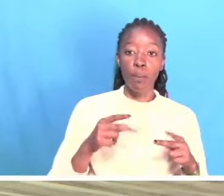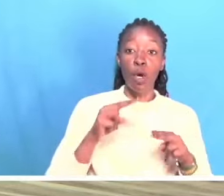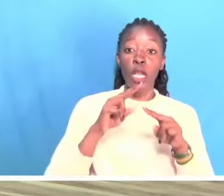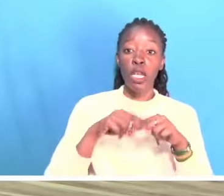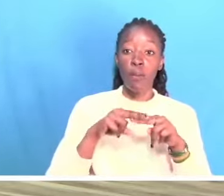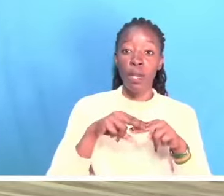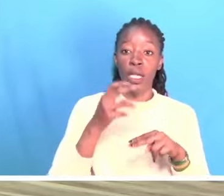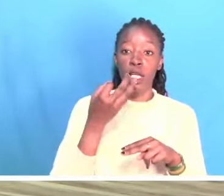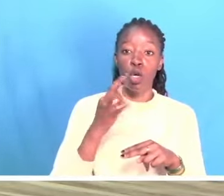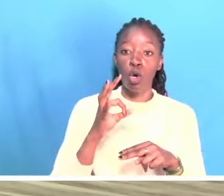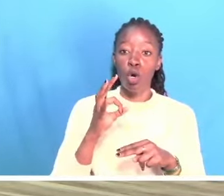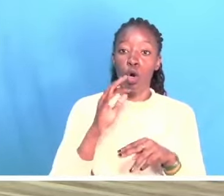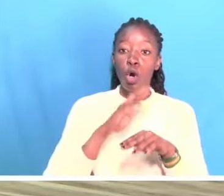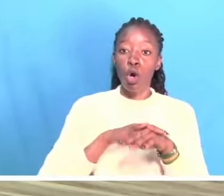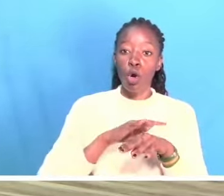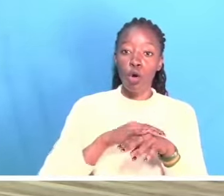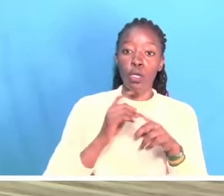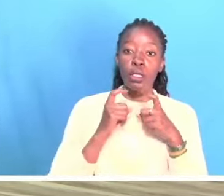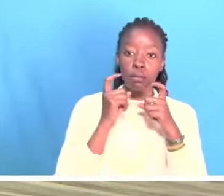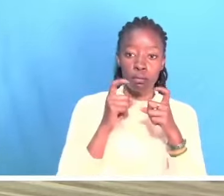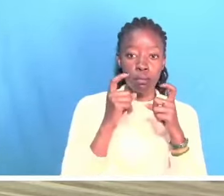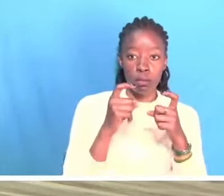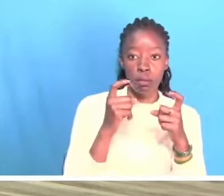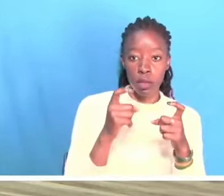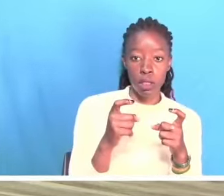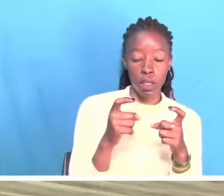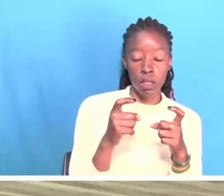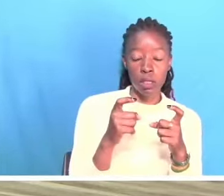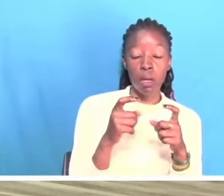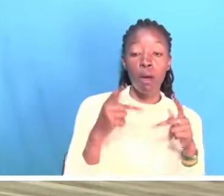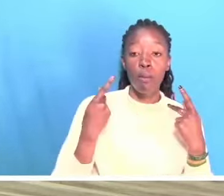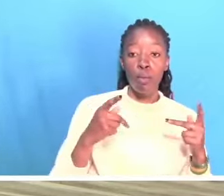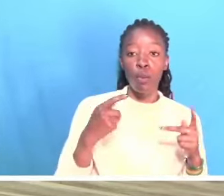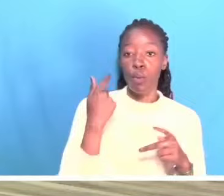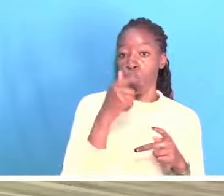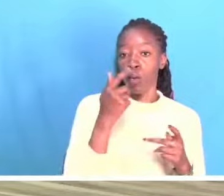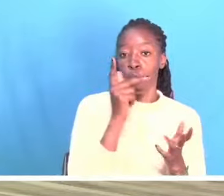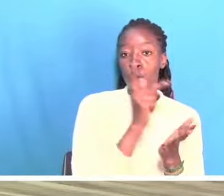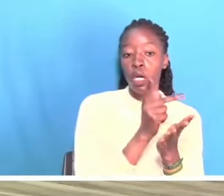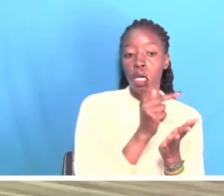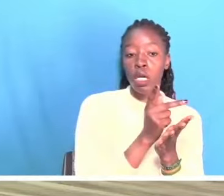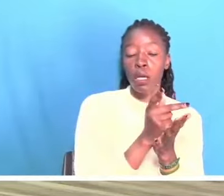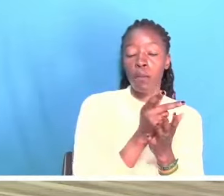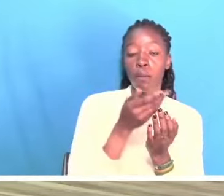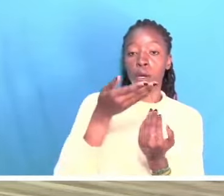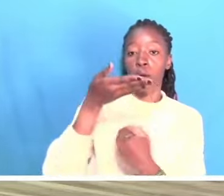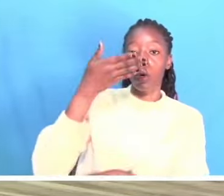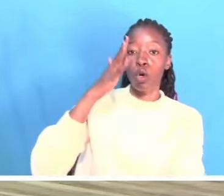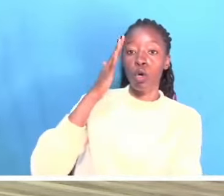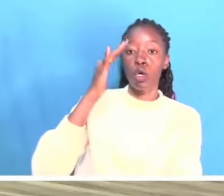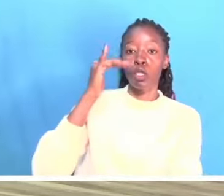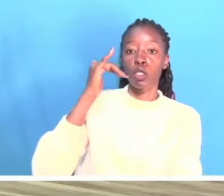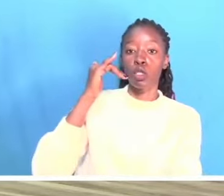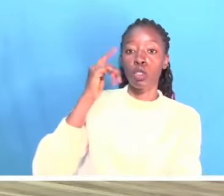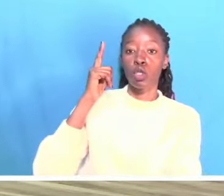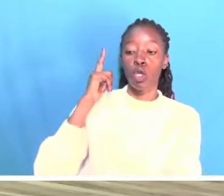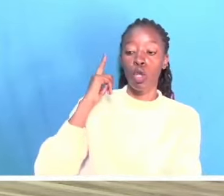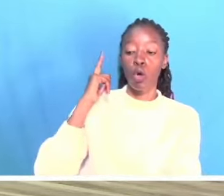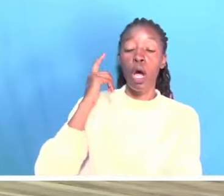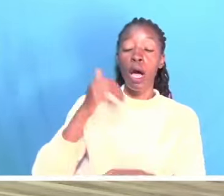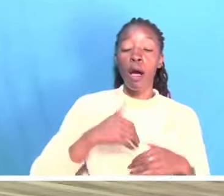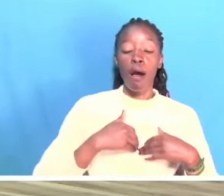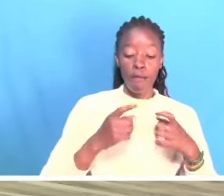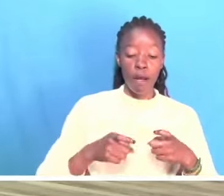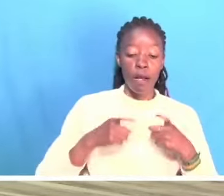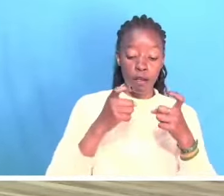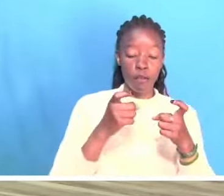Gentiles without their law. Those who keep God's law await the gift of eternal life. But those who reject the truth of